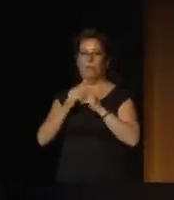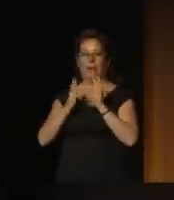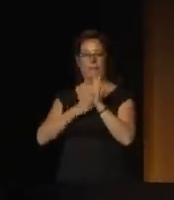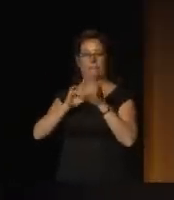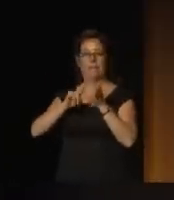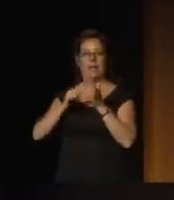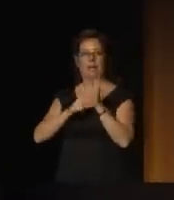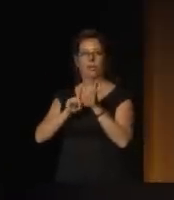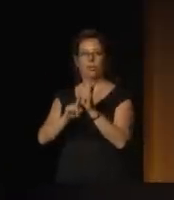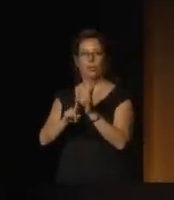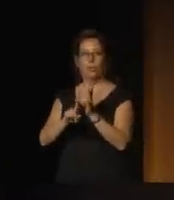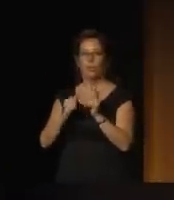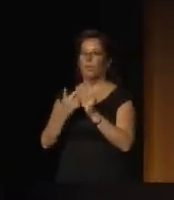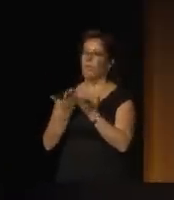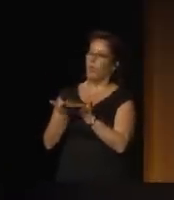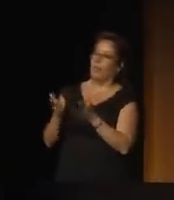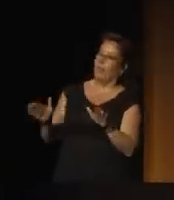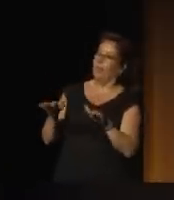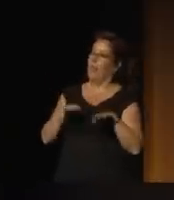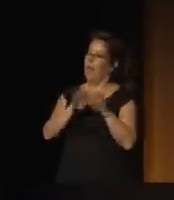average woman. And